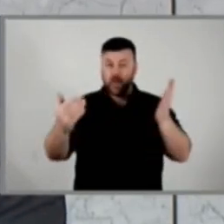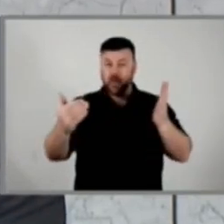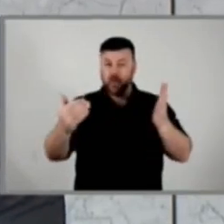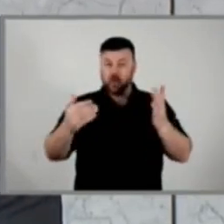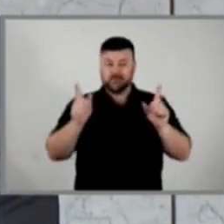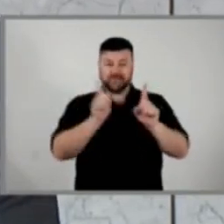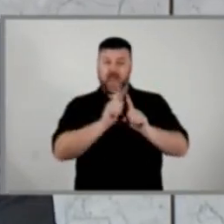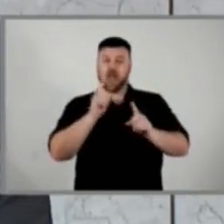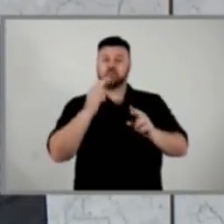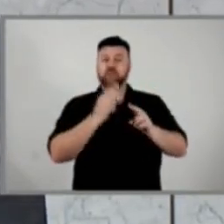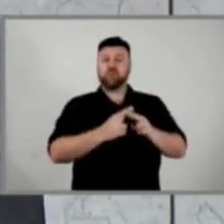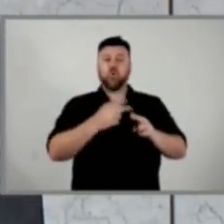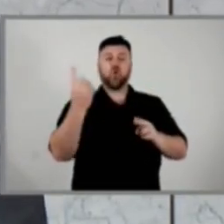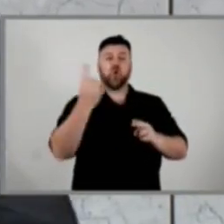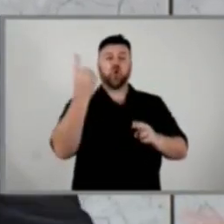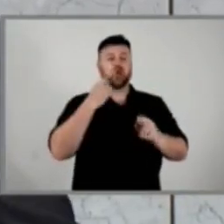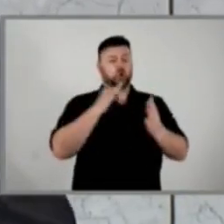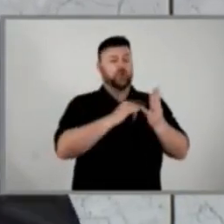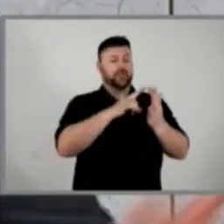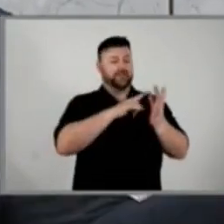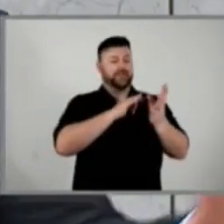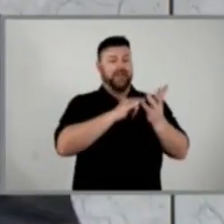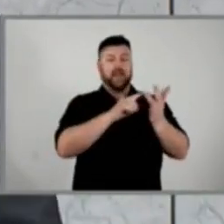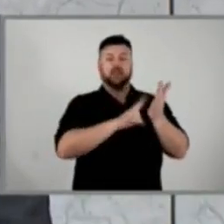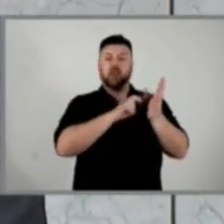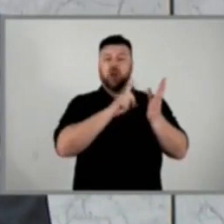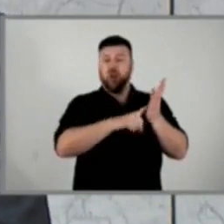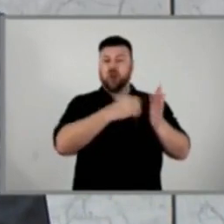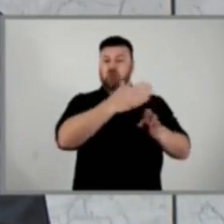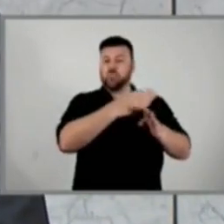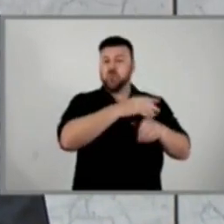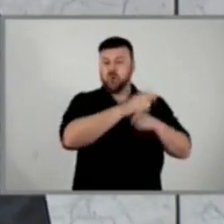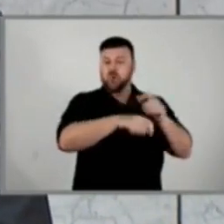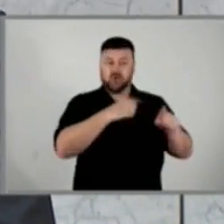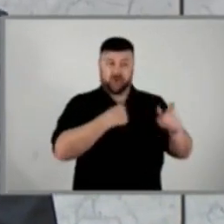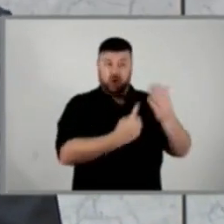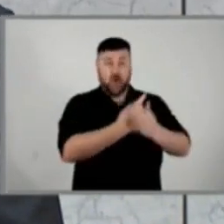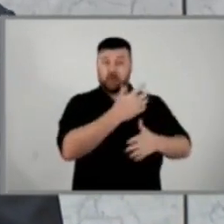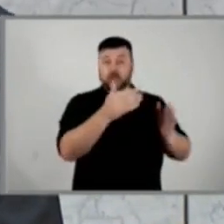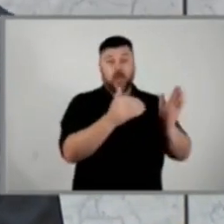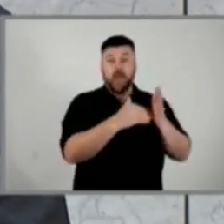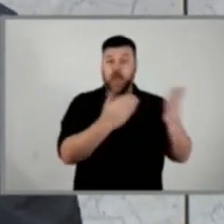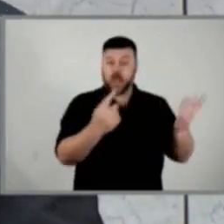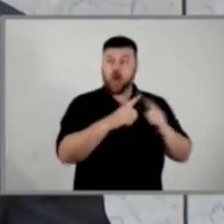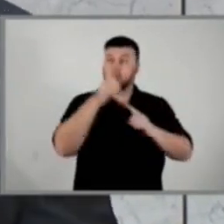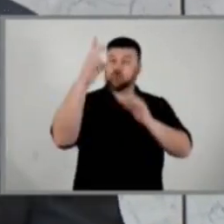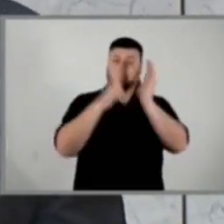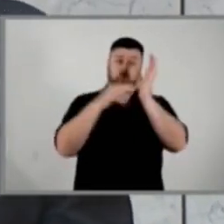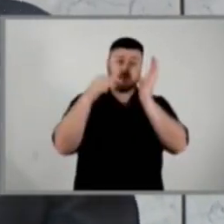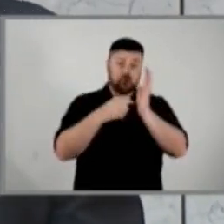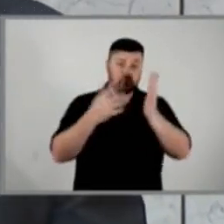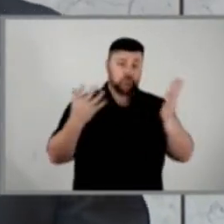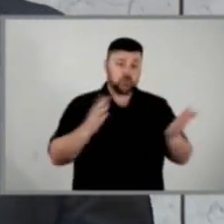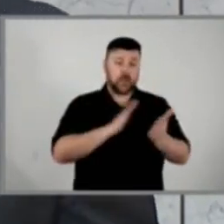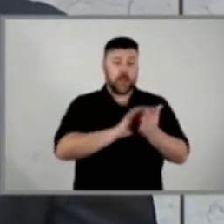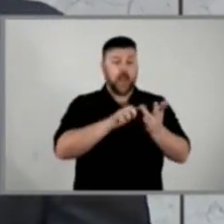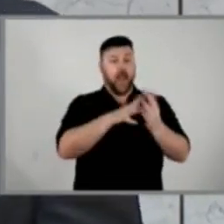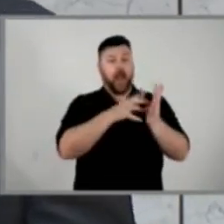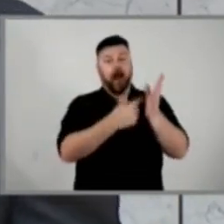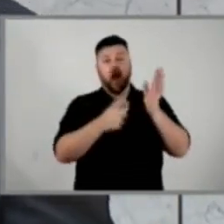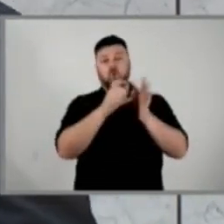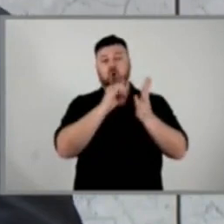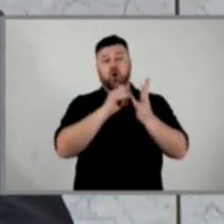under the seasonal workers program. That's happening right now. That's been happening at Howard Springs. We're already doing it in Queensland, with what I think is a